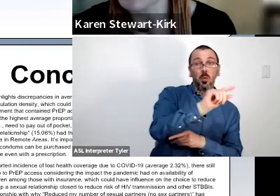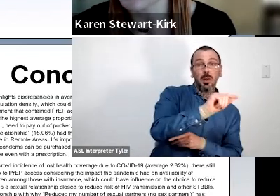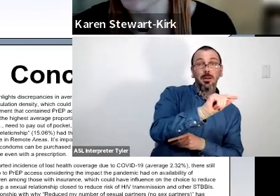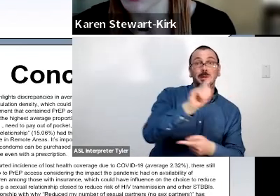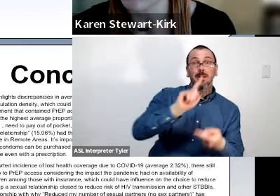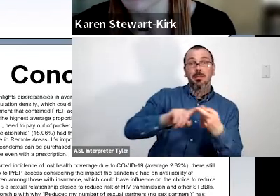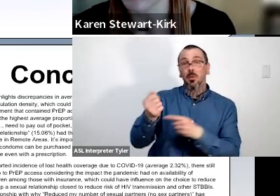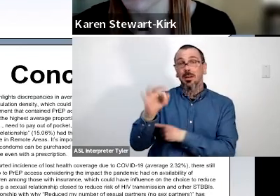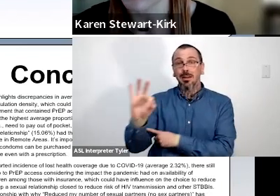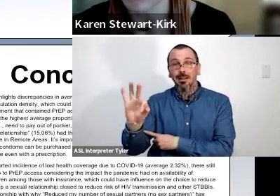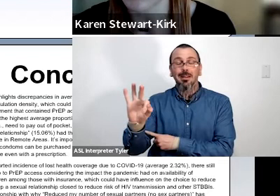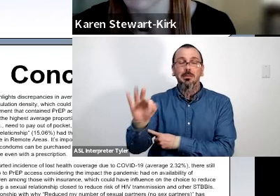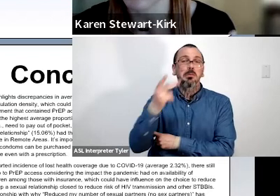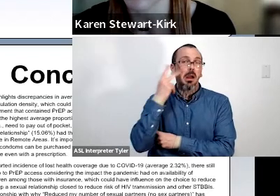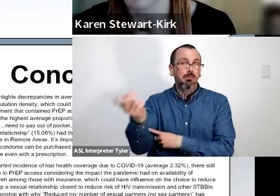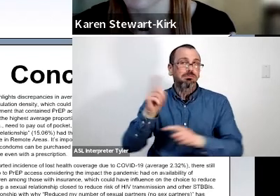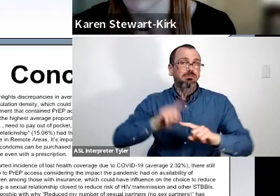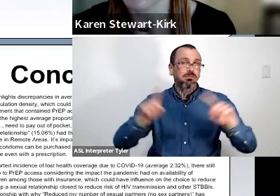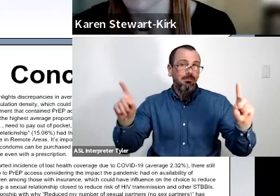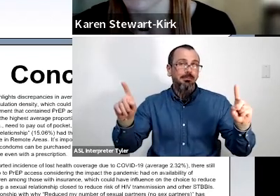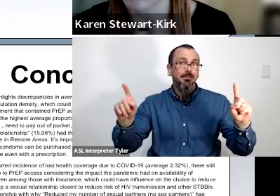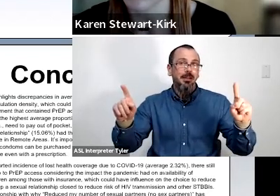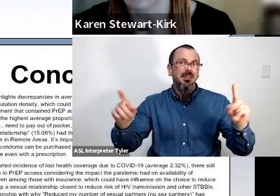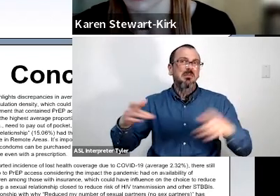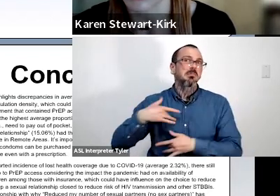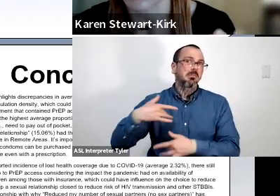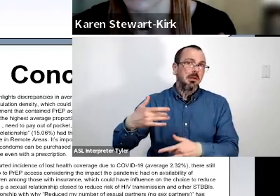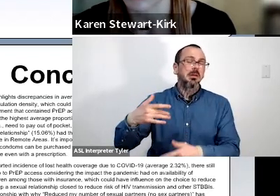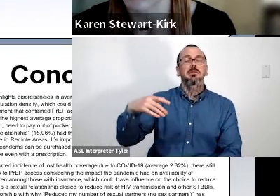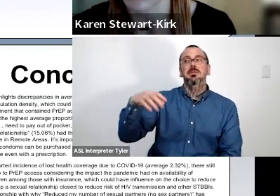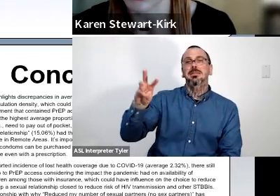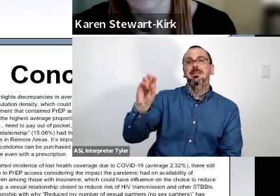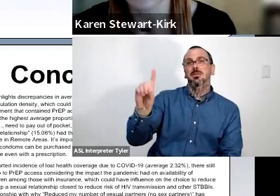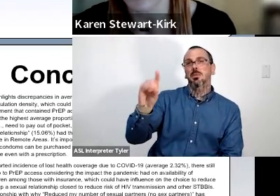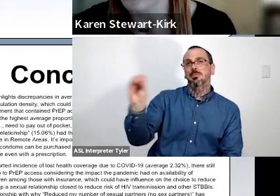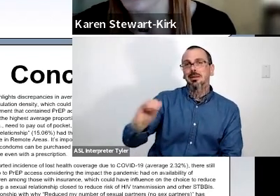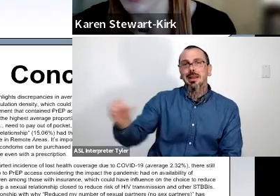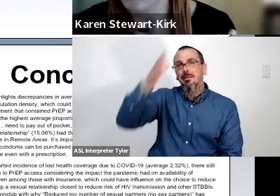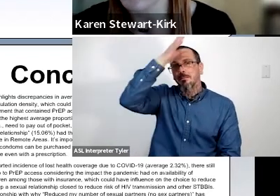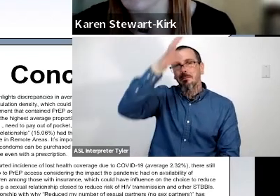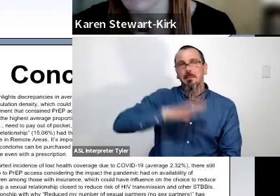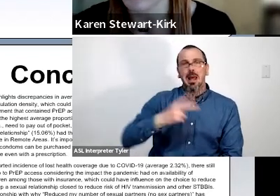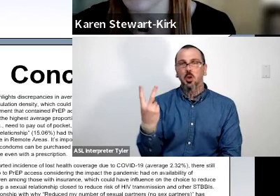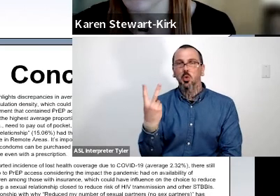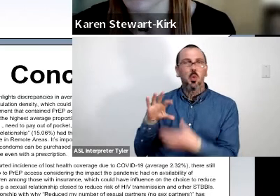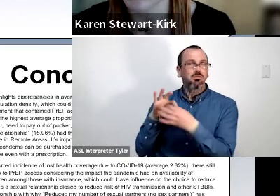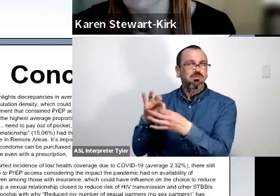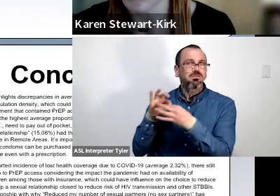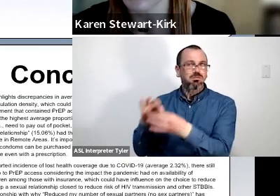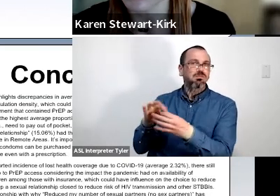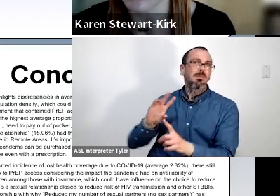which 60.8% of these cases were reported from male-to-male sexual contact exposure. Moreover,